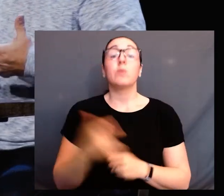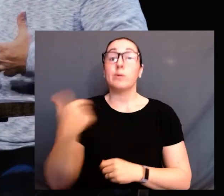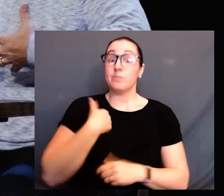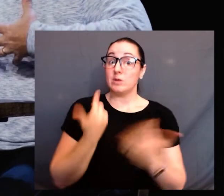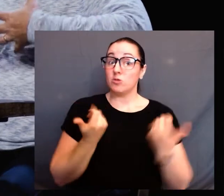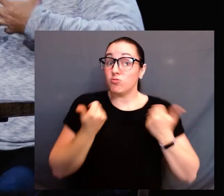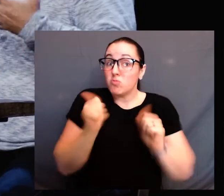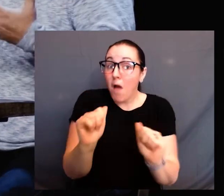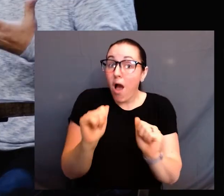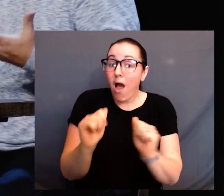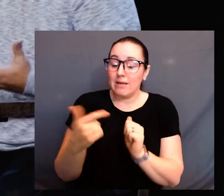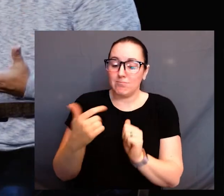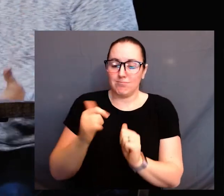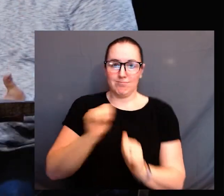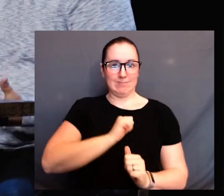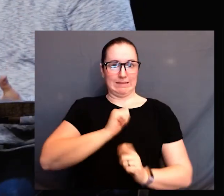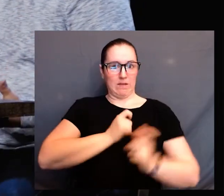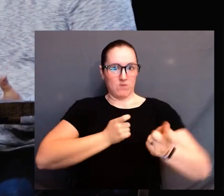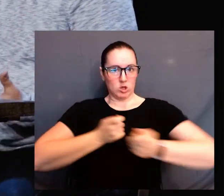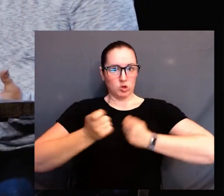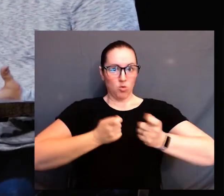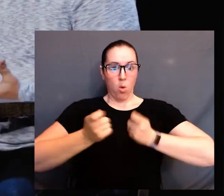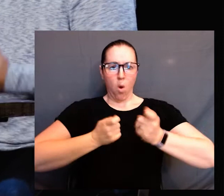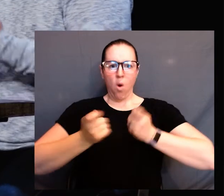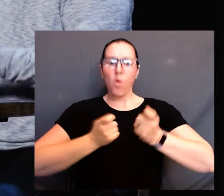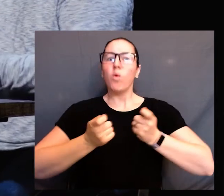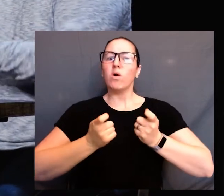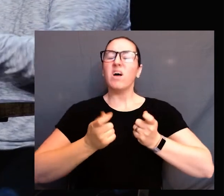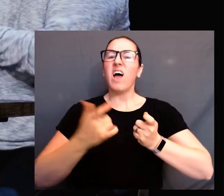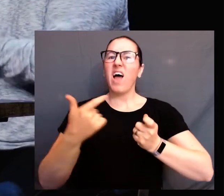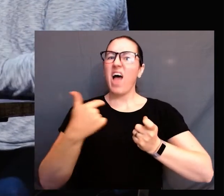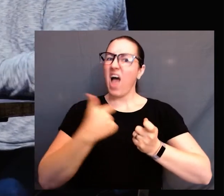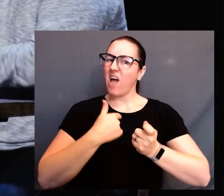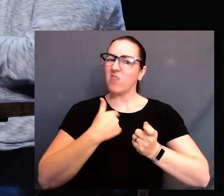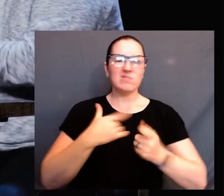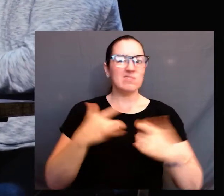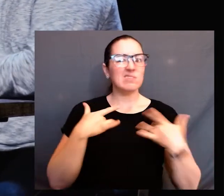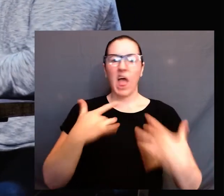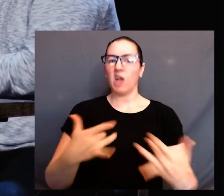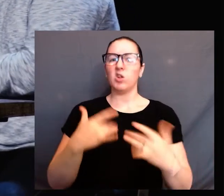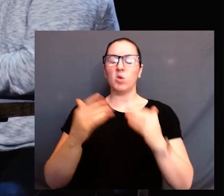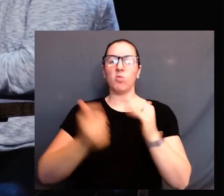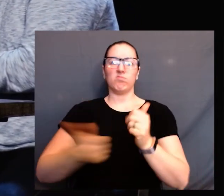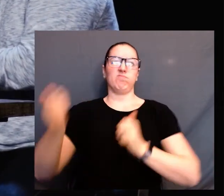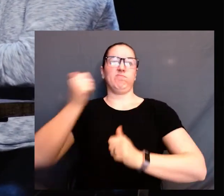that when I try to live in control, I actually have a greater